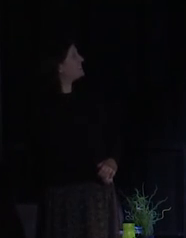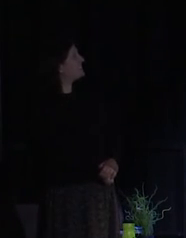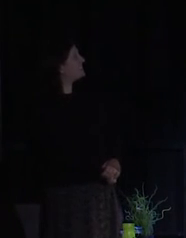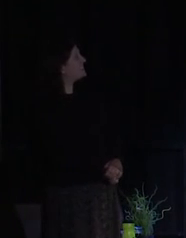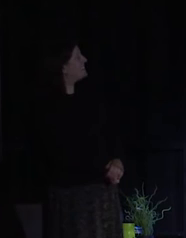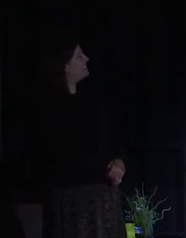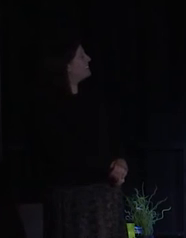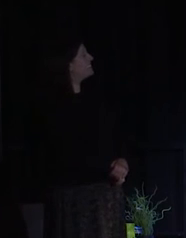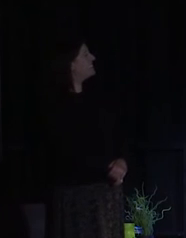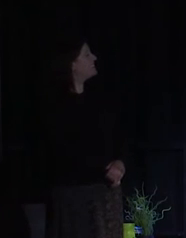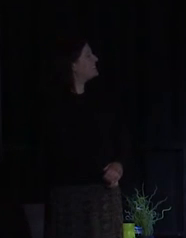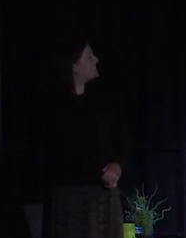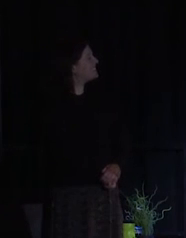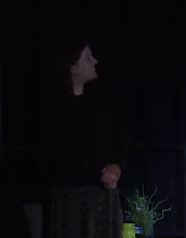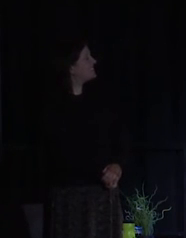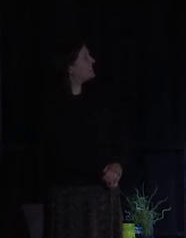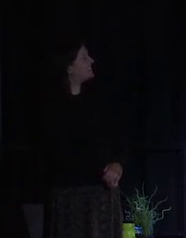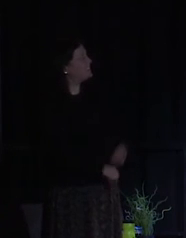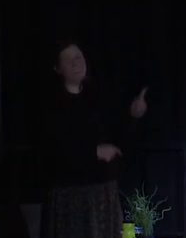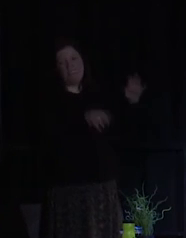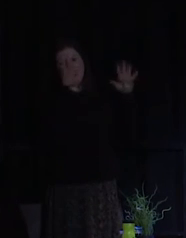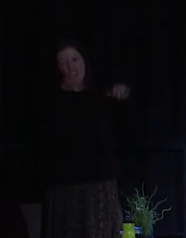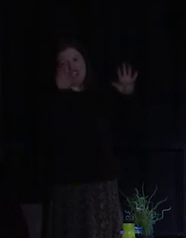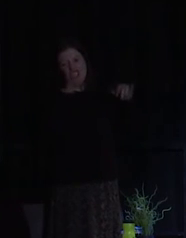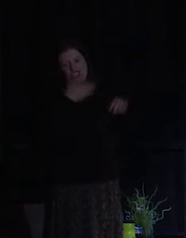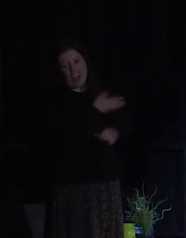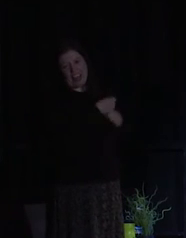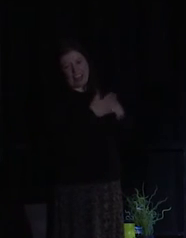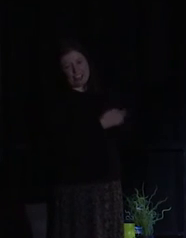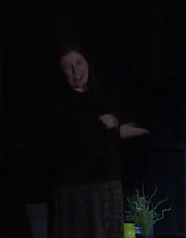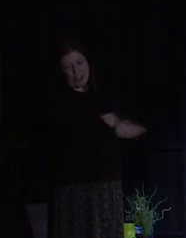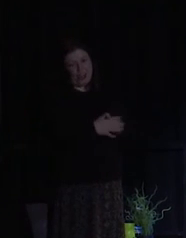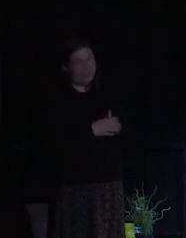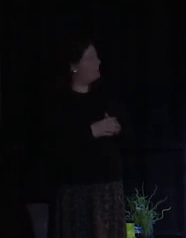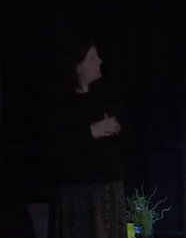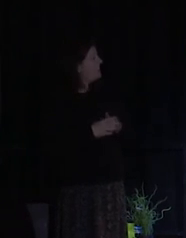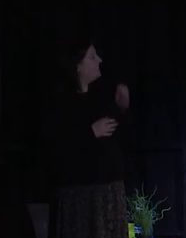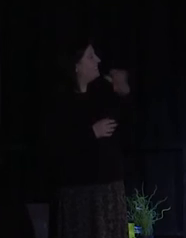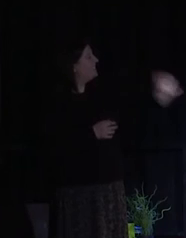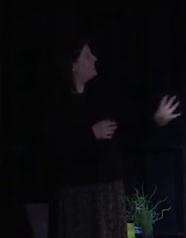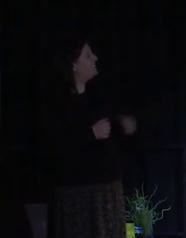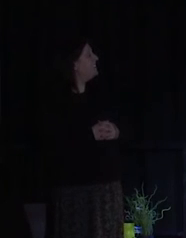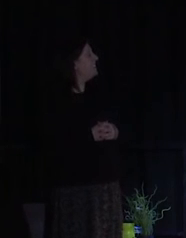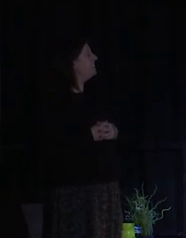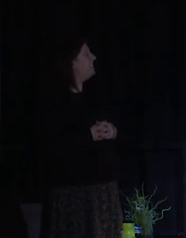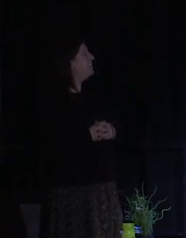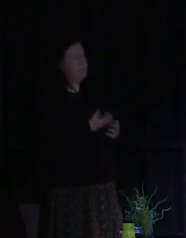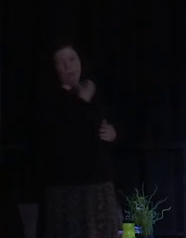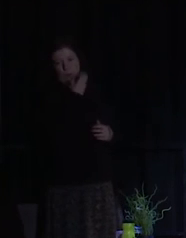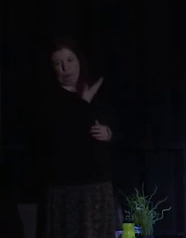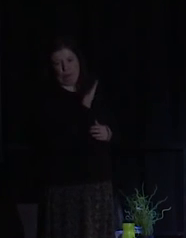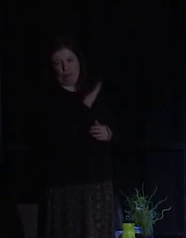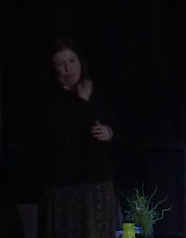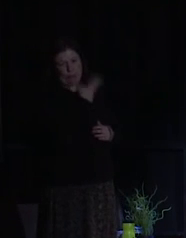We're almost there. Okay, this was a wonderful, drizzly experience we had in Glasgow with Ocean All Over. Transfigured, really, what a